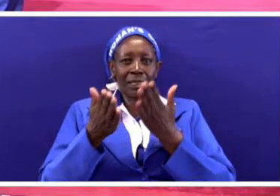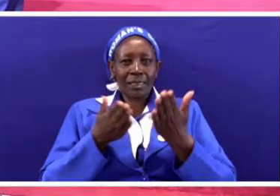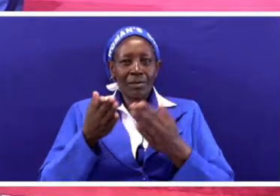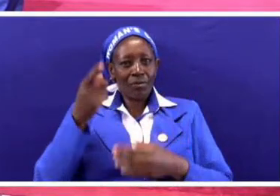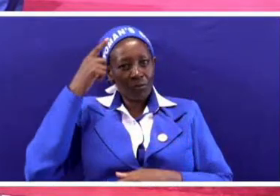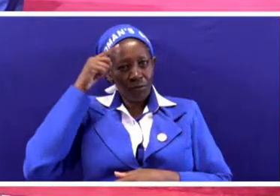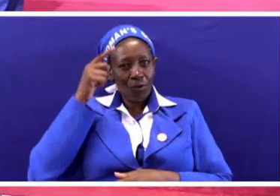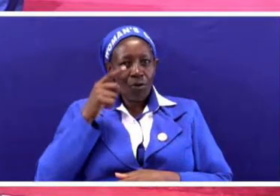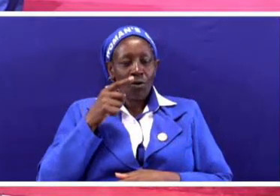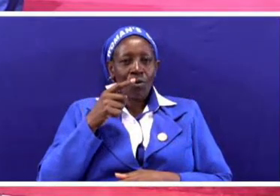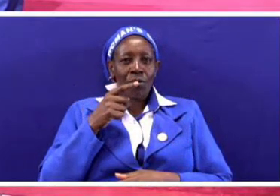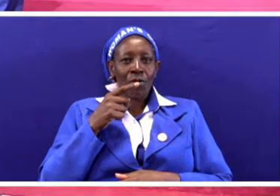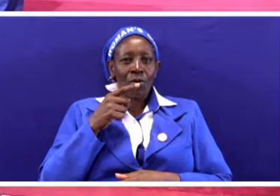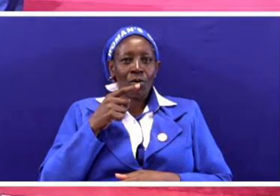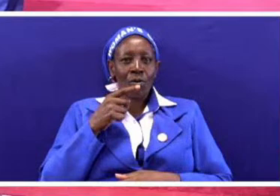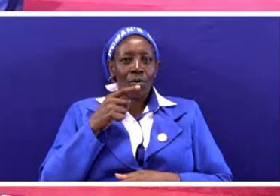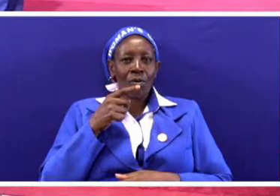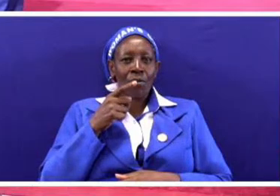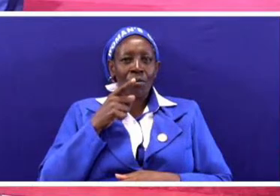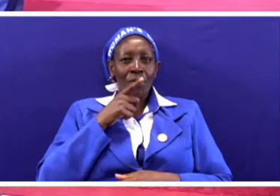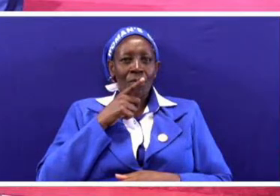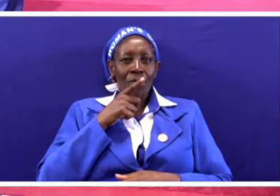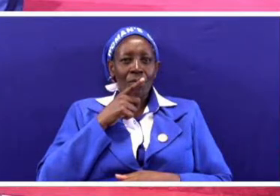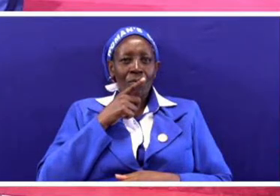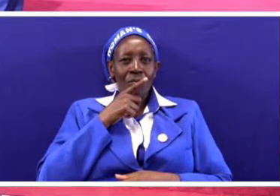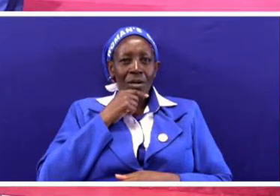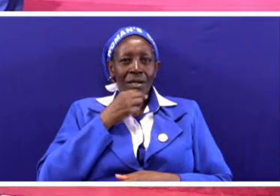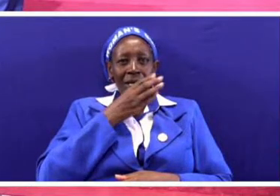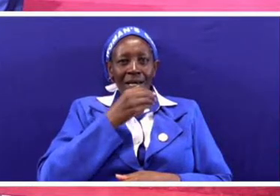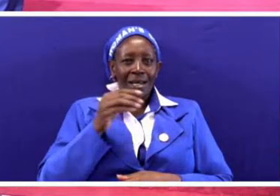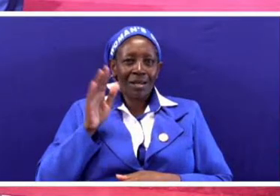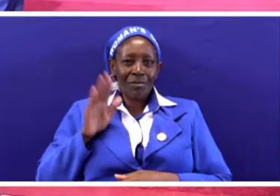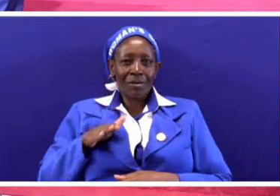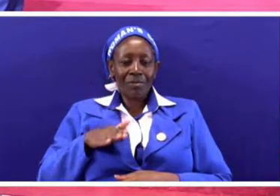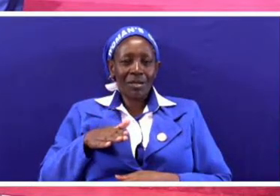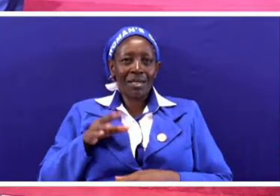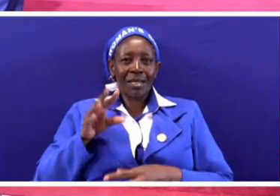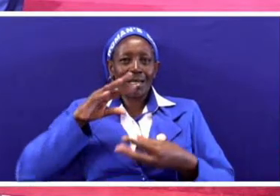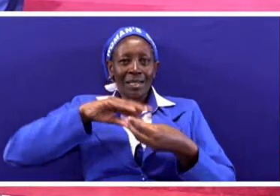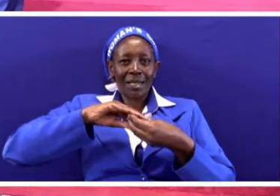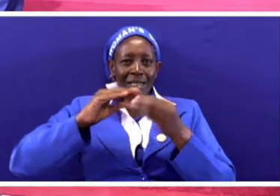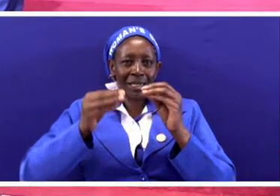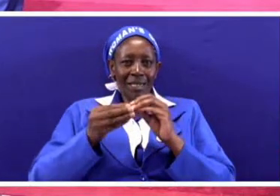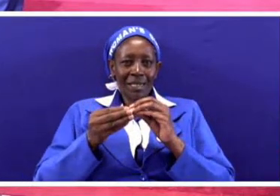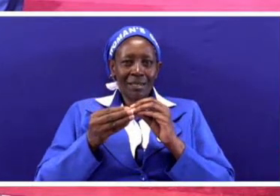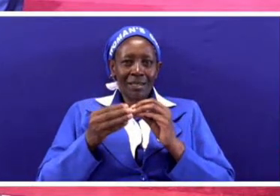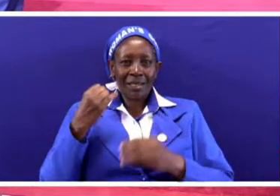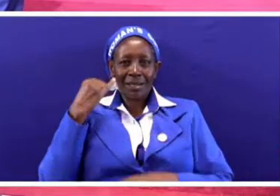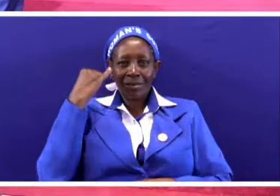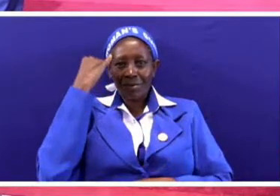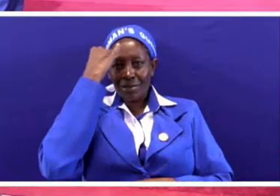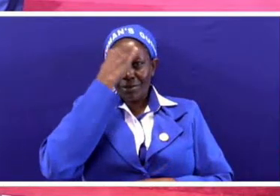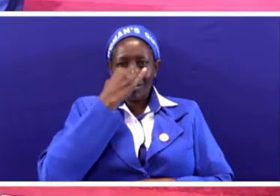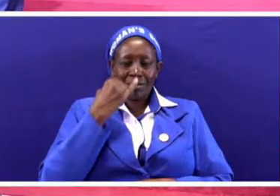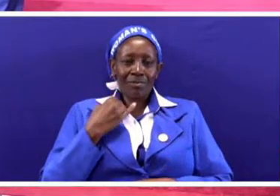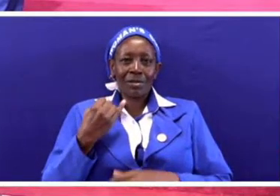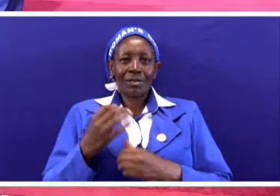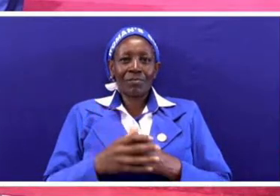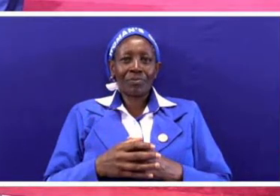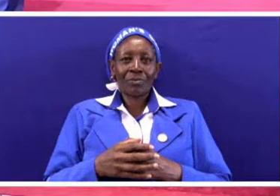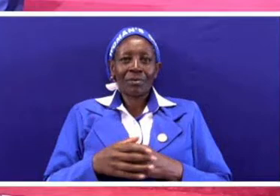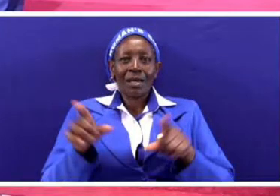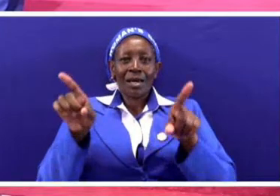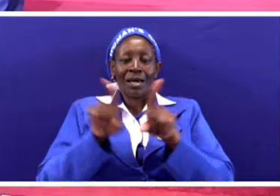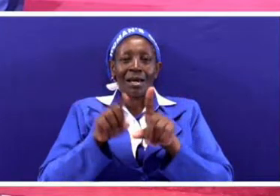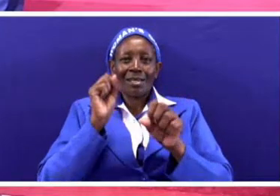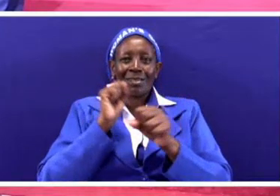women, because you created them in your image and likeness. Thank you, Lord, even as he does other things